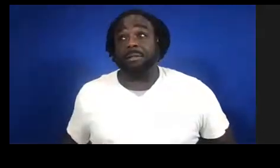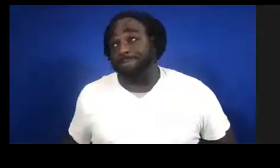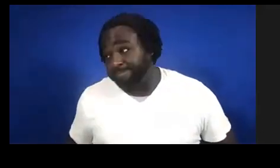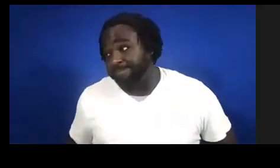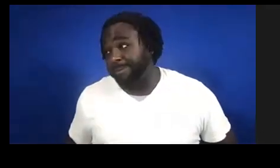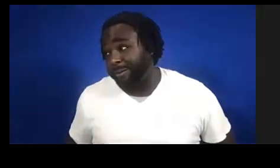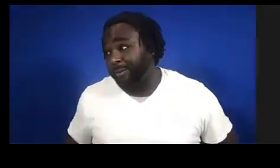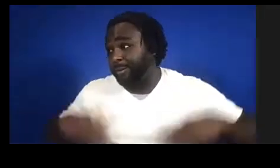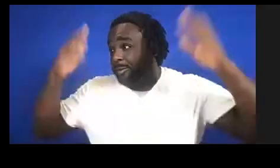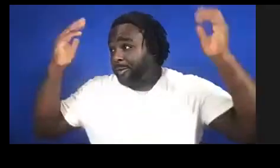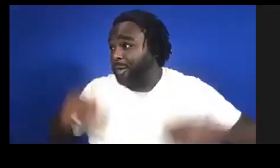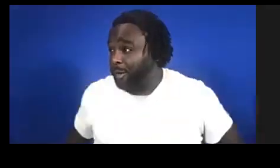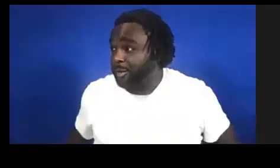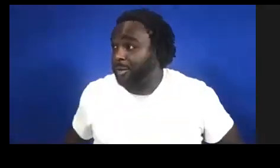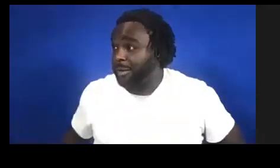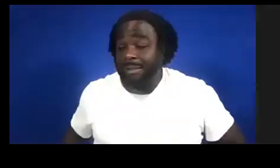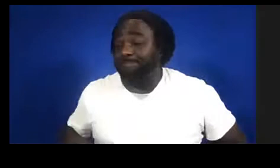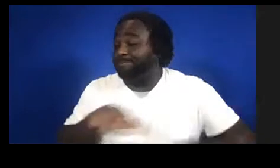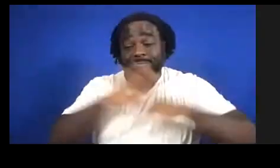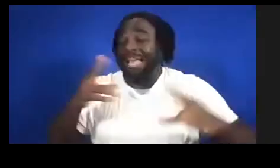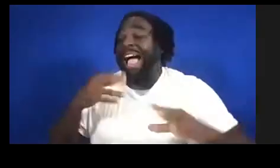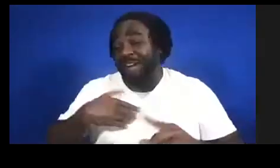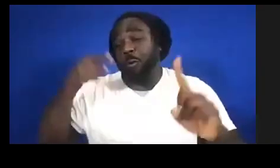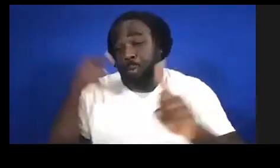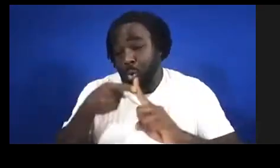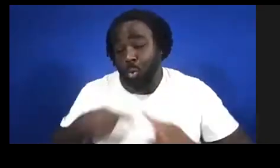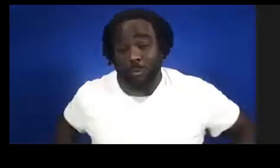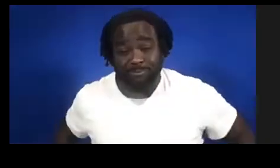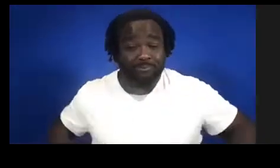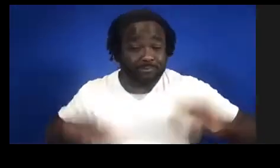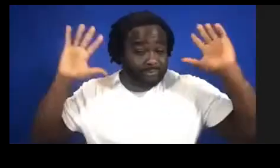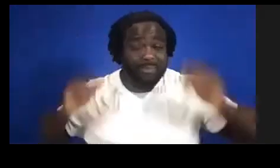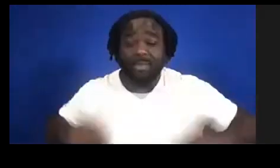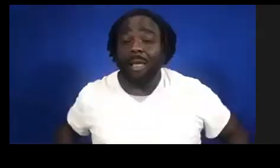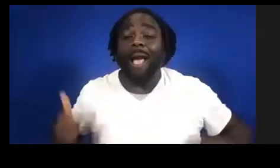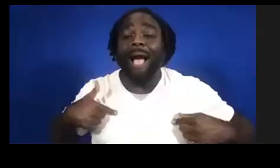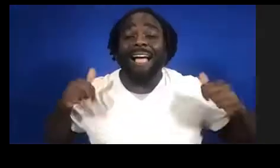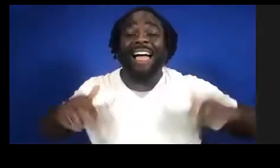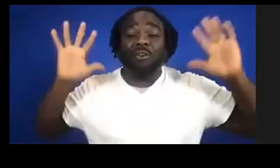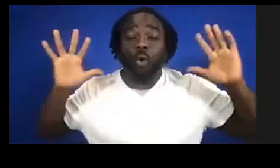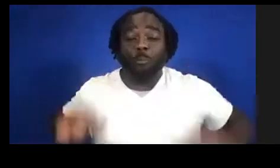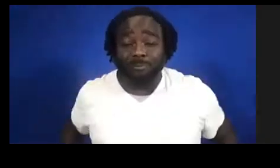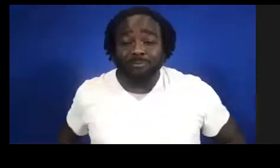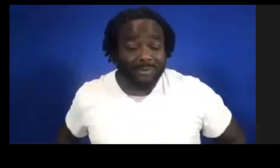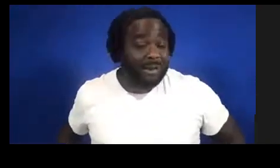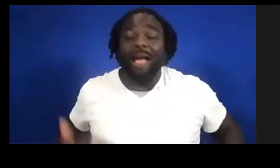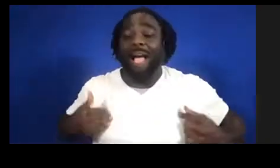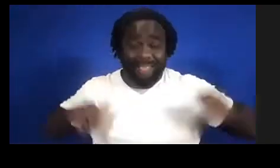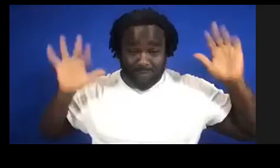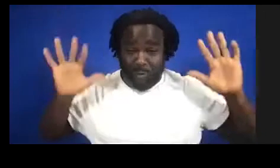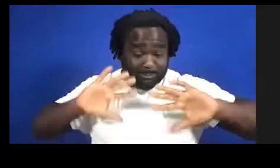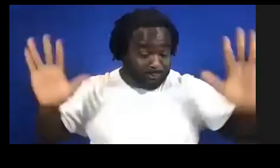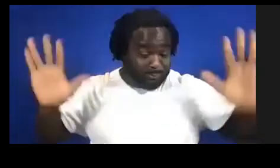So he told me that if I was going to keep on with these ribs, that maybe I needed to stop coming to the doctor's office. That's what was driving up the